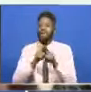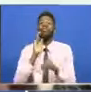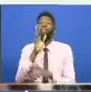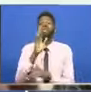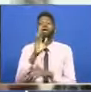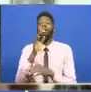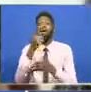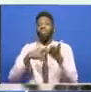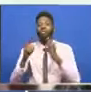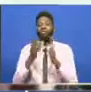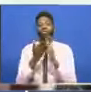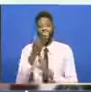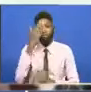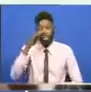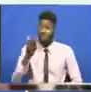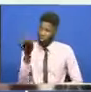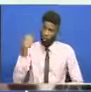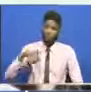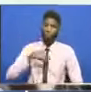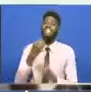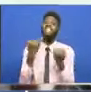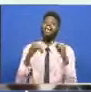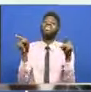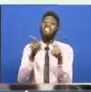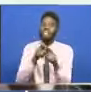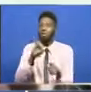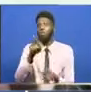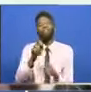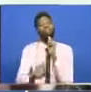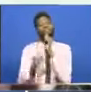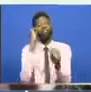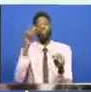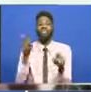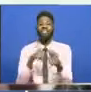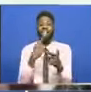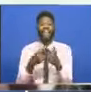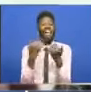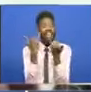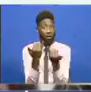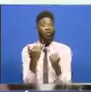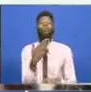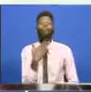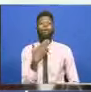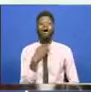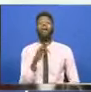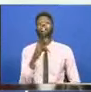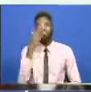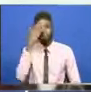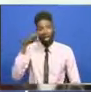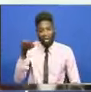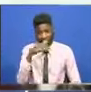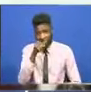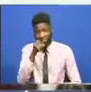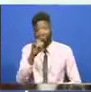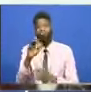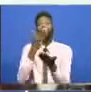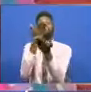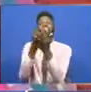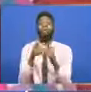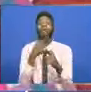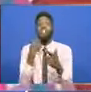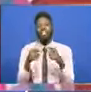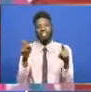mtatumia? Mulitunyonga pale, sasa mnatuletea tupitishe kwa assembly, muende mtunyonge pande ile ingine. Sisi hiyo, we are not